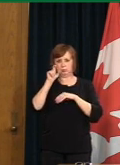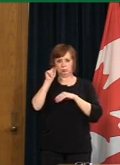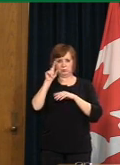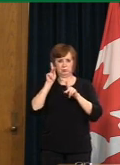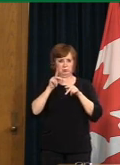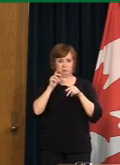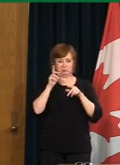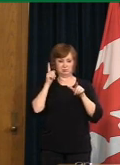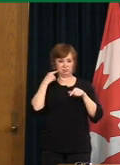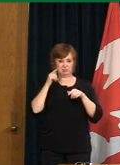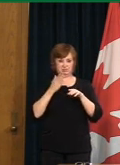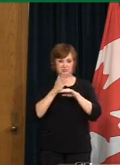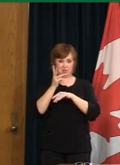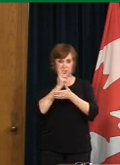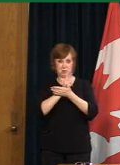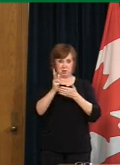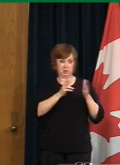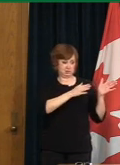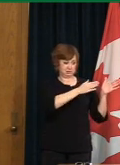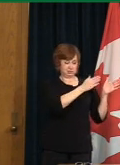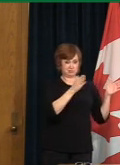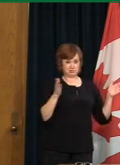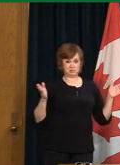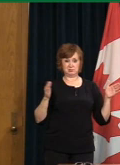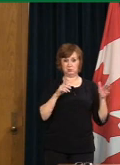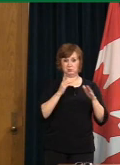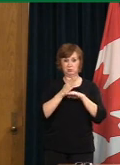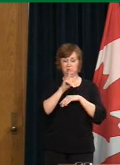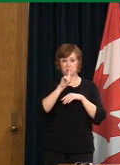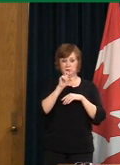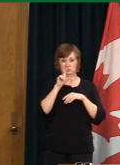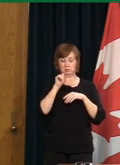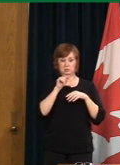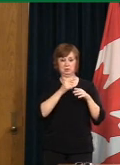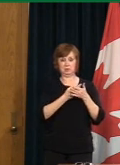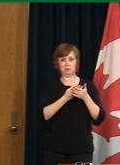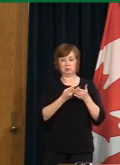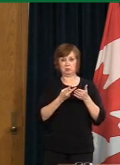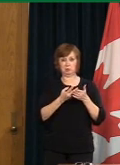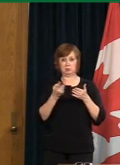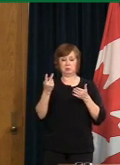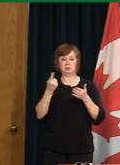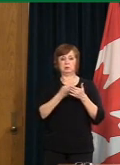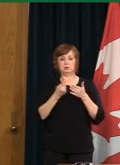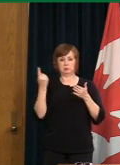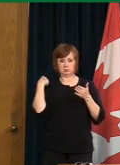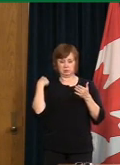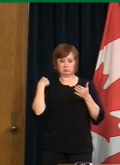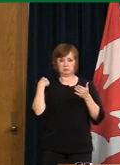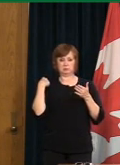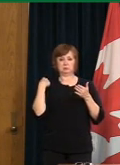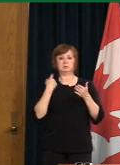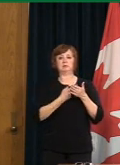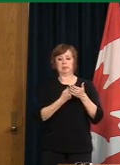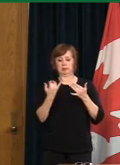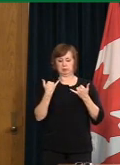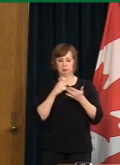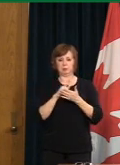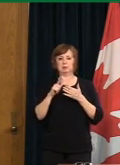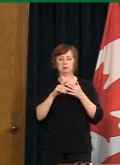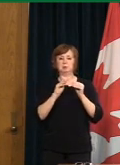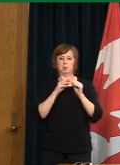weeks plus, there's been specific measures put in place over the last 2 weeks and then this week. The second thing I would like to mention is